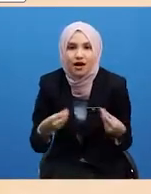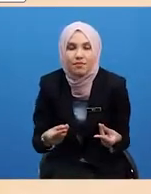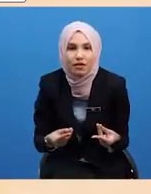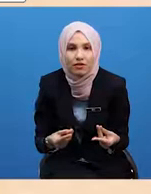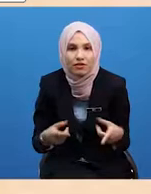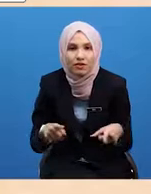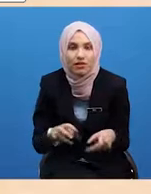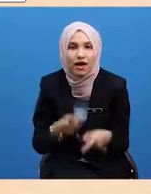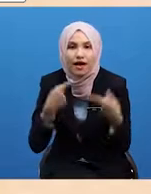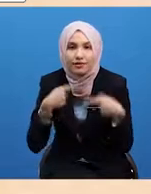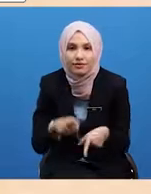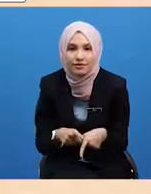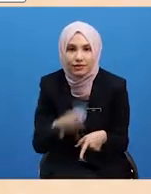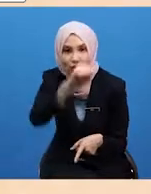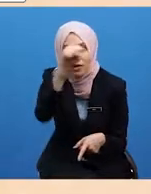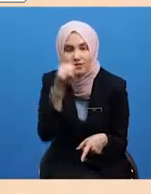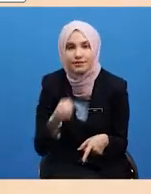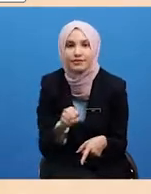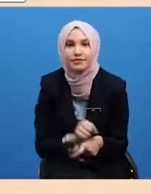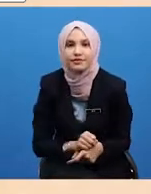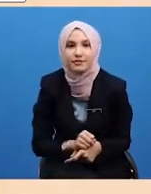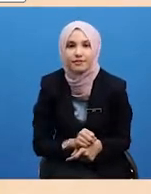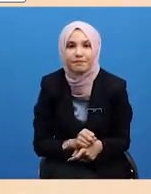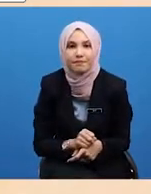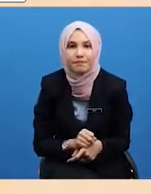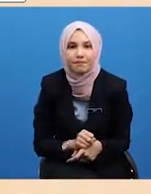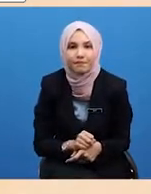answer this question?